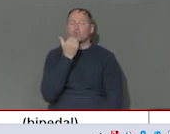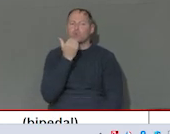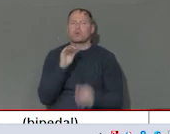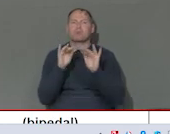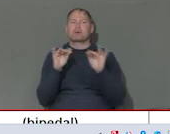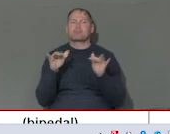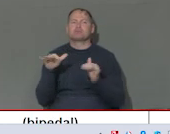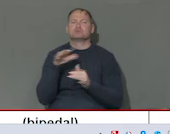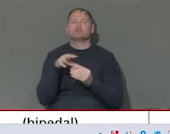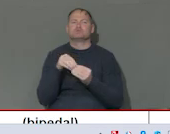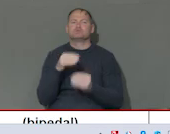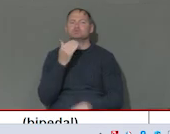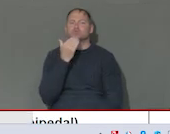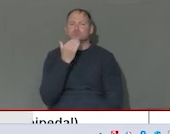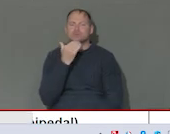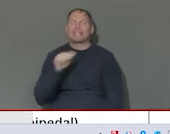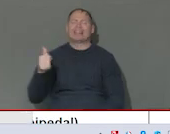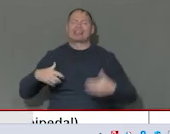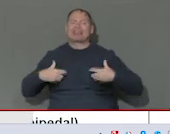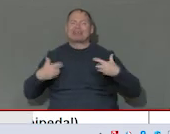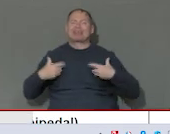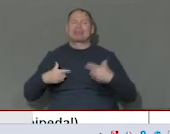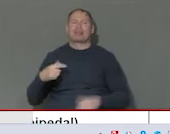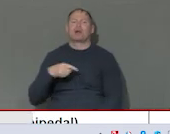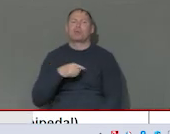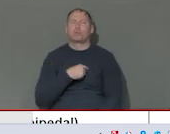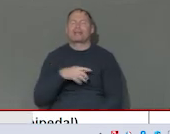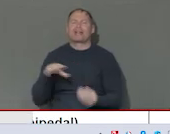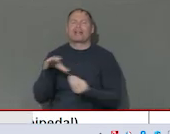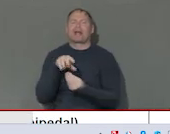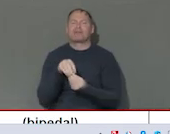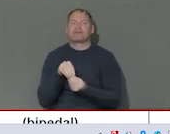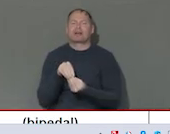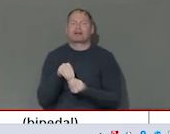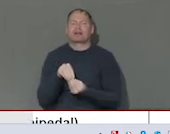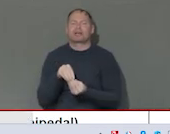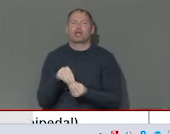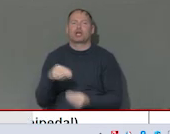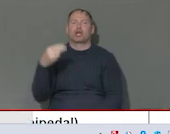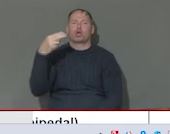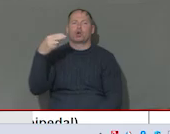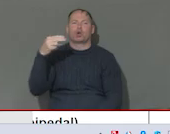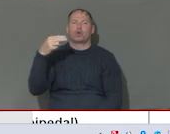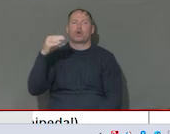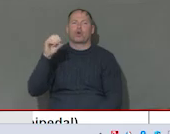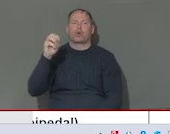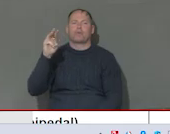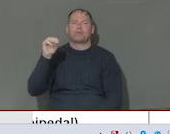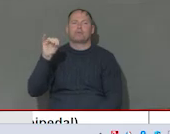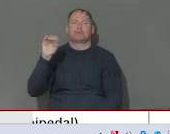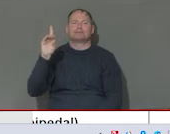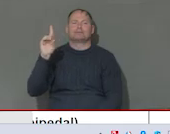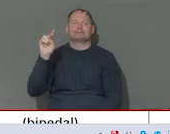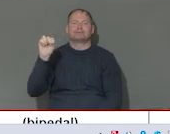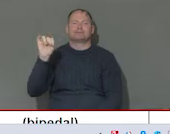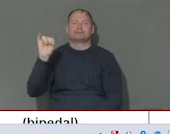humans and other primates, we fall under the family Hominidae. So you have to know